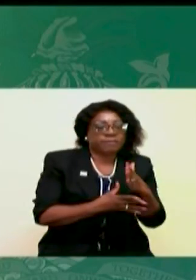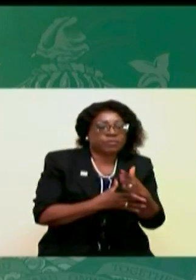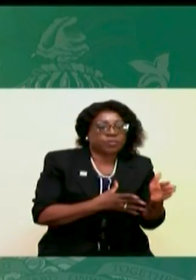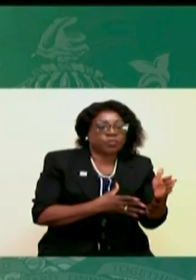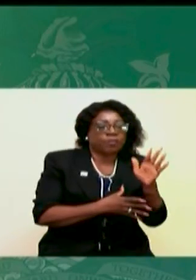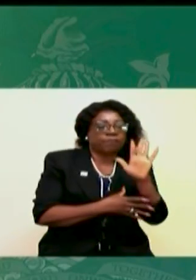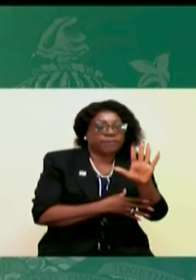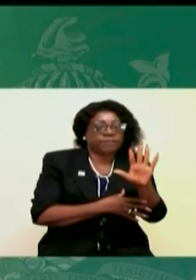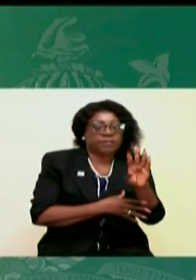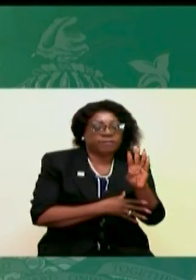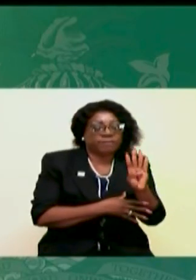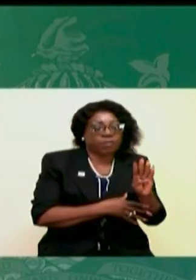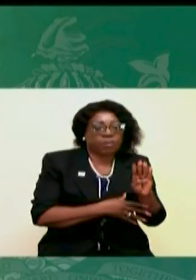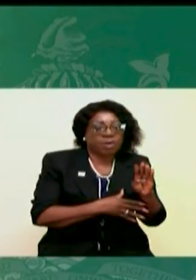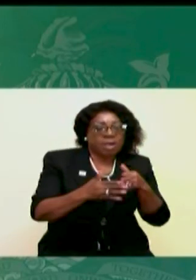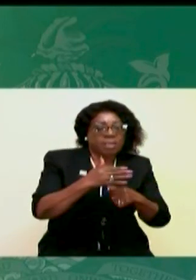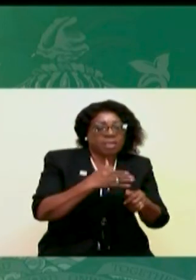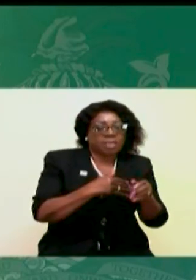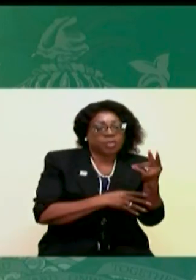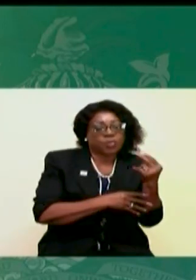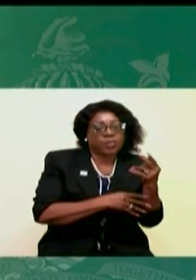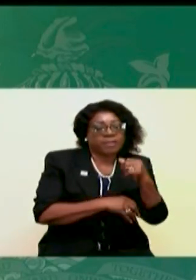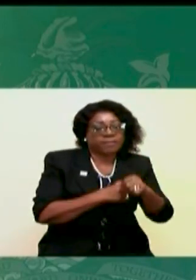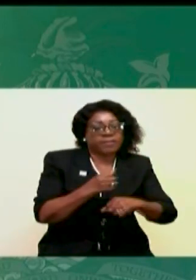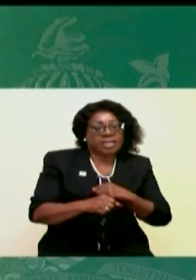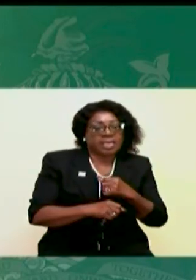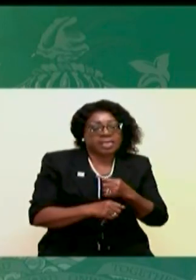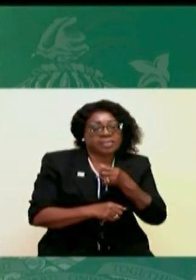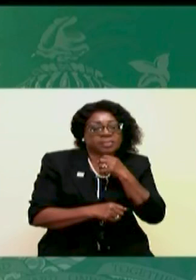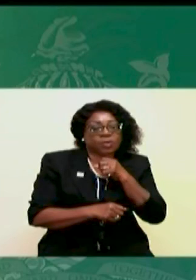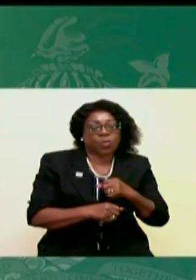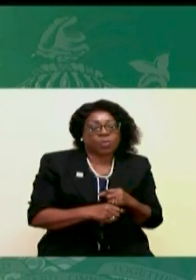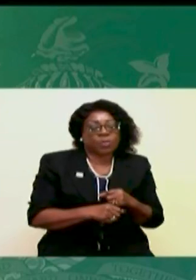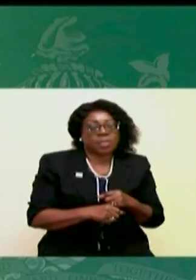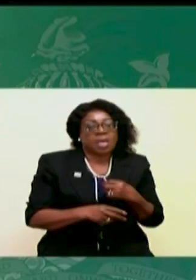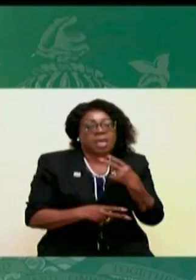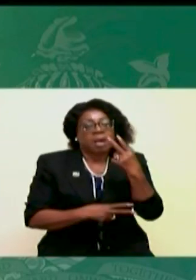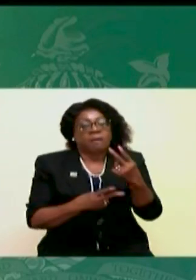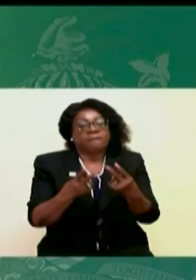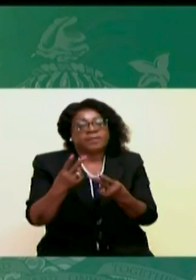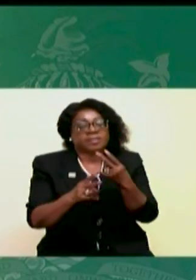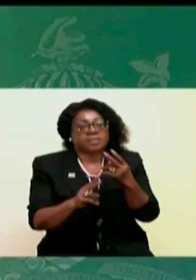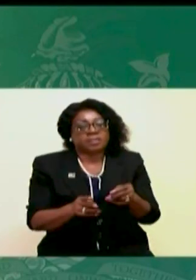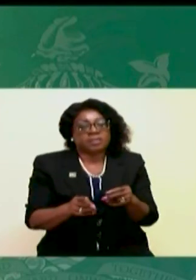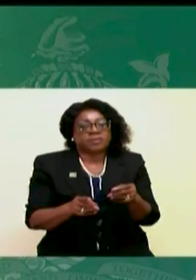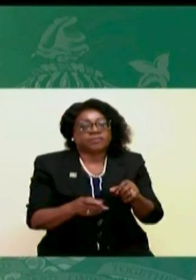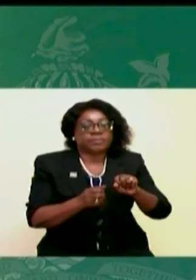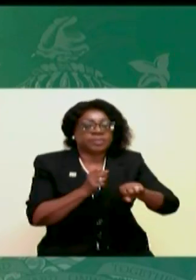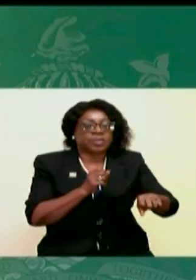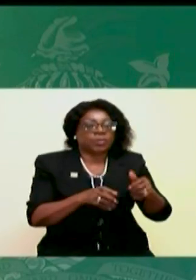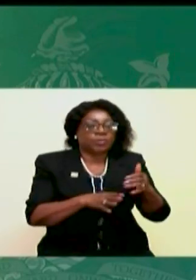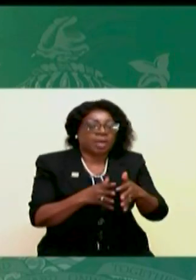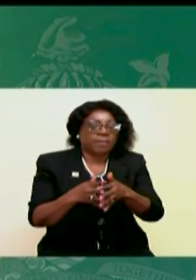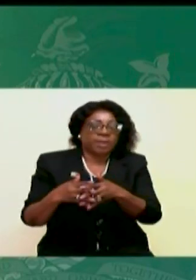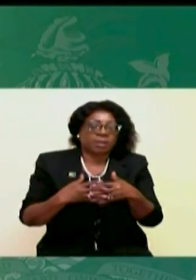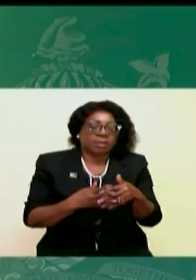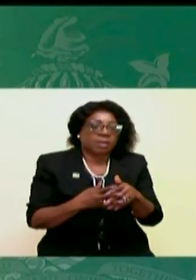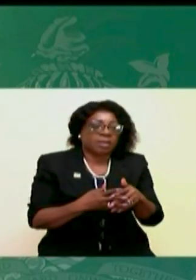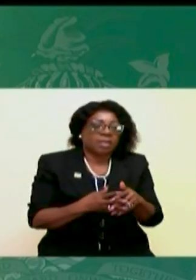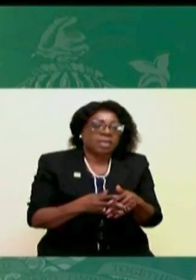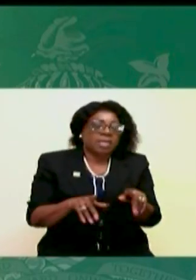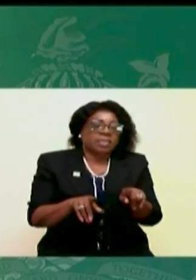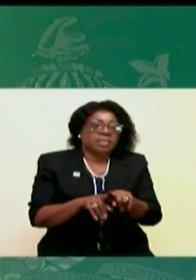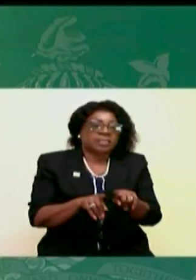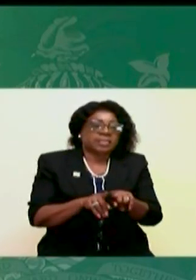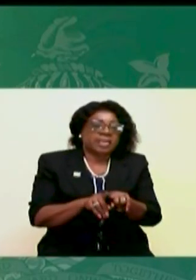54 and under 12, Madam Speaker. Our visitors from Latin and South America followed the trends of the